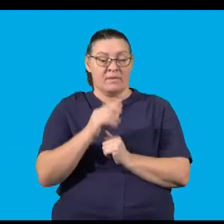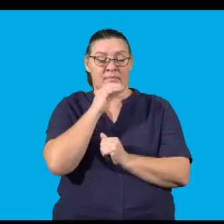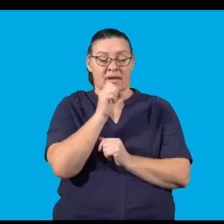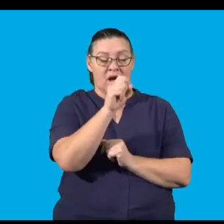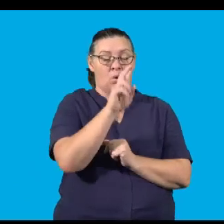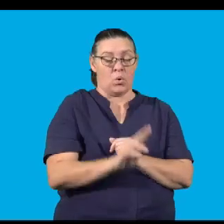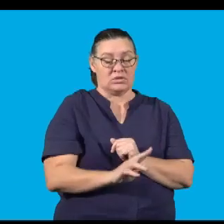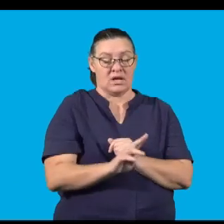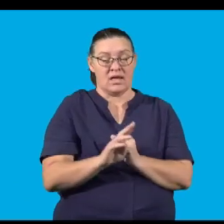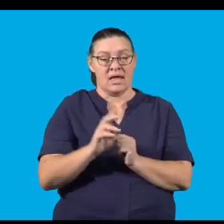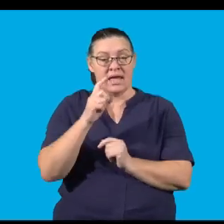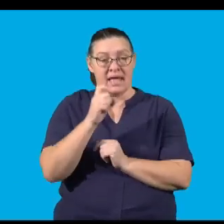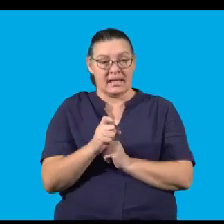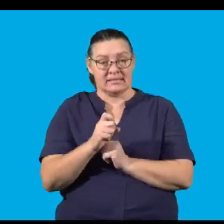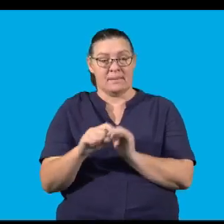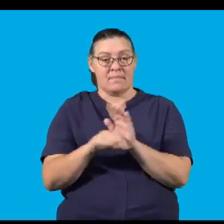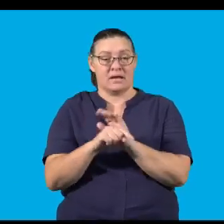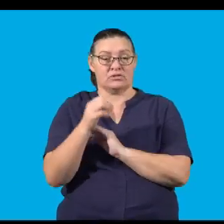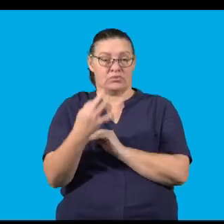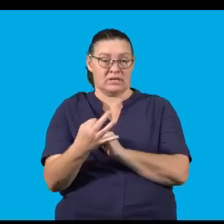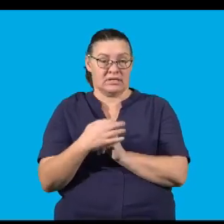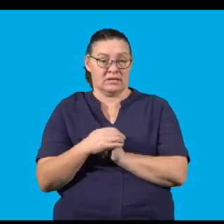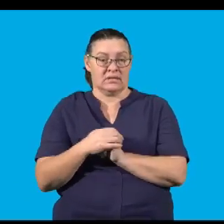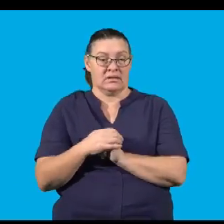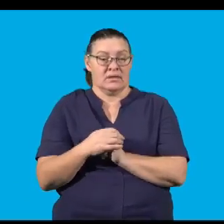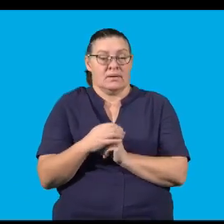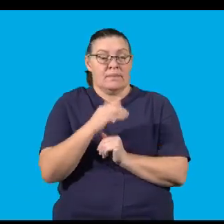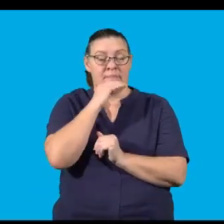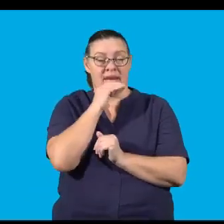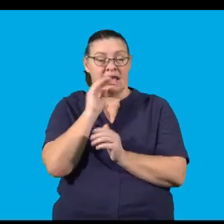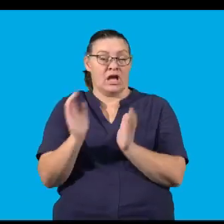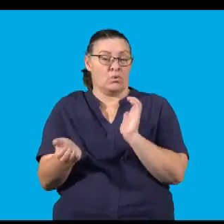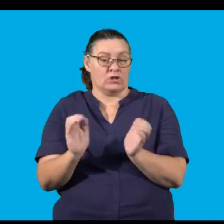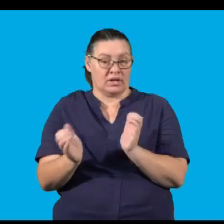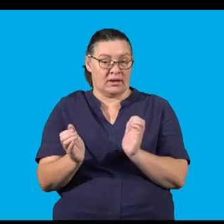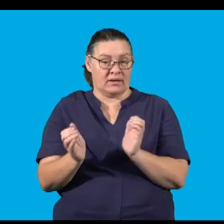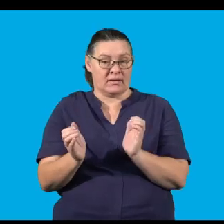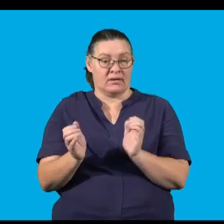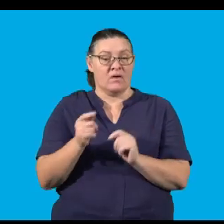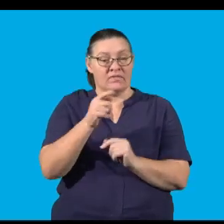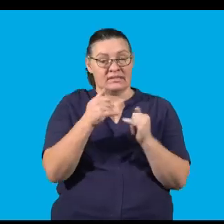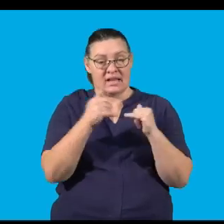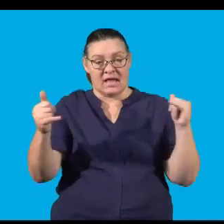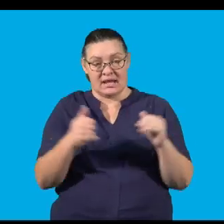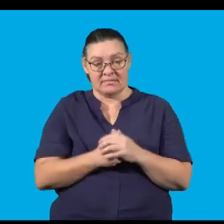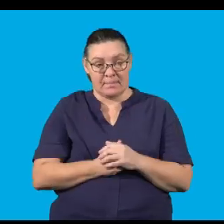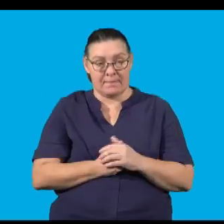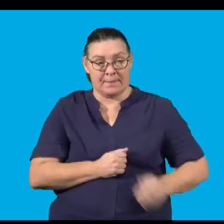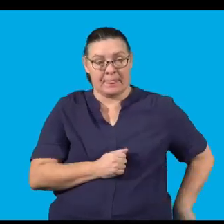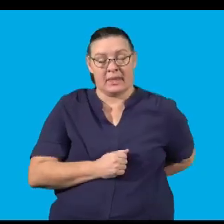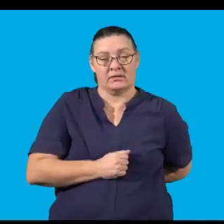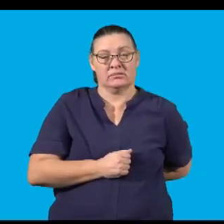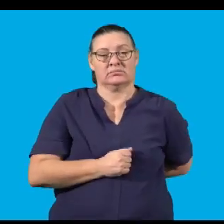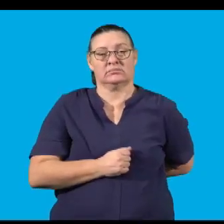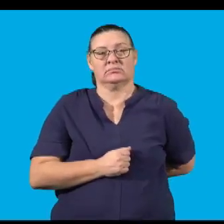be a quarter x minus 3. And that is the equation of this line